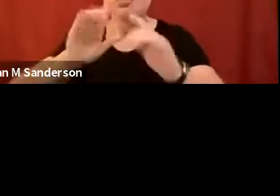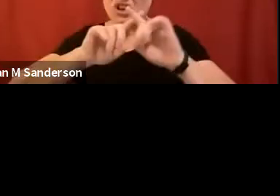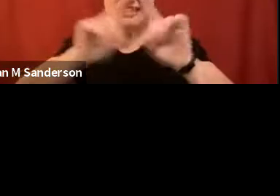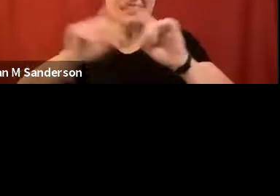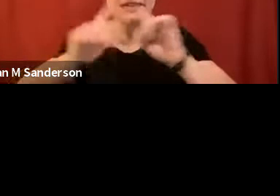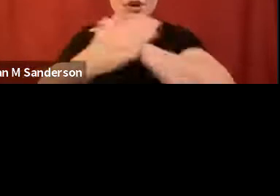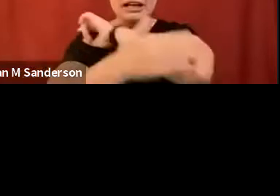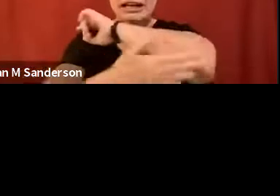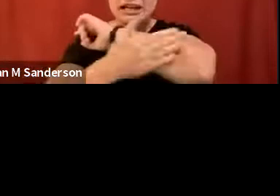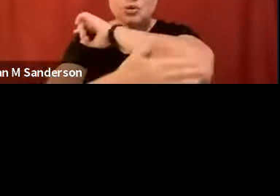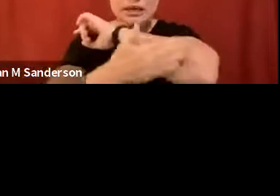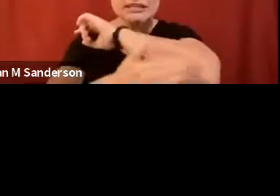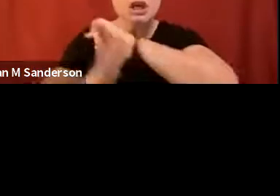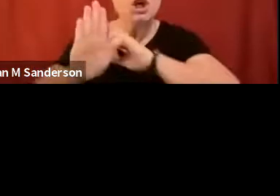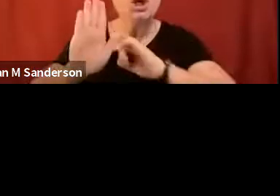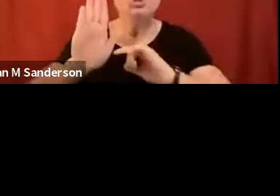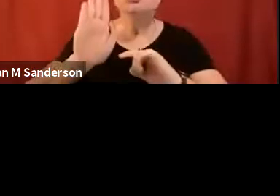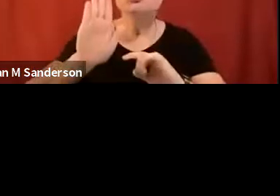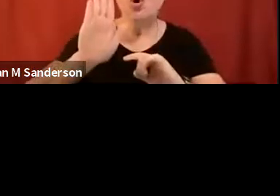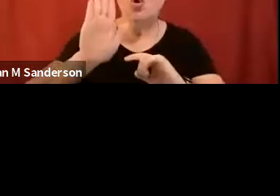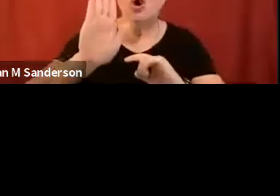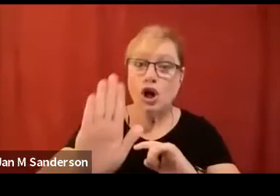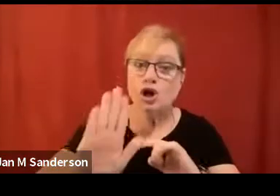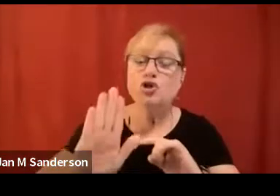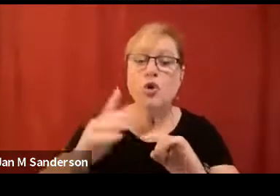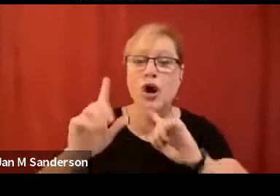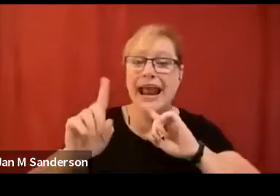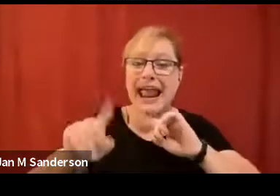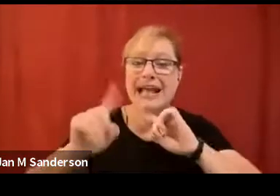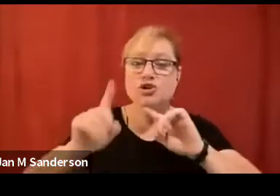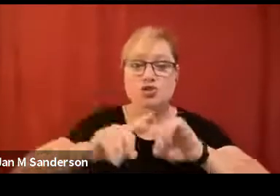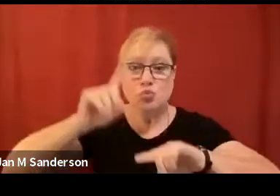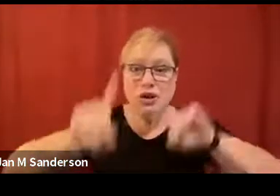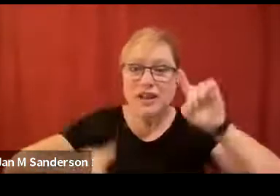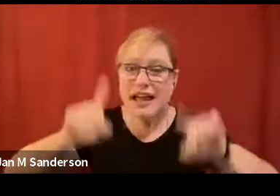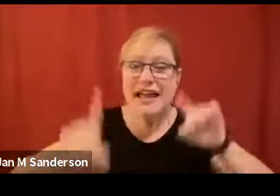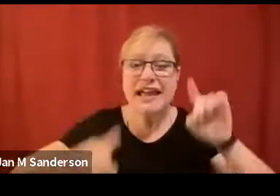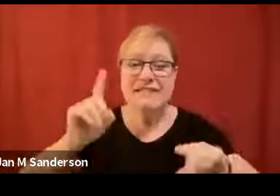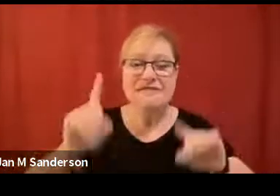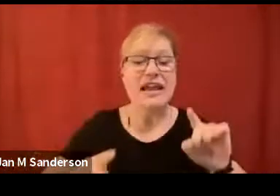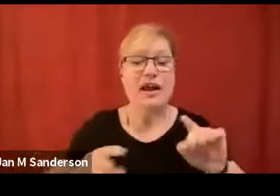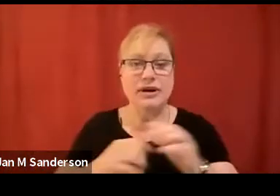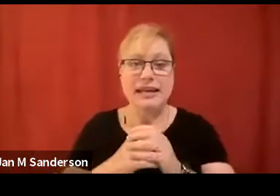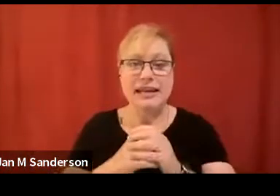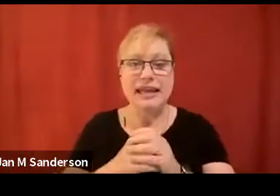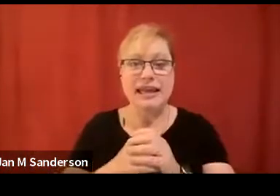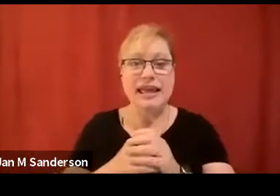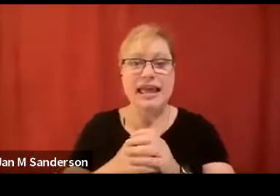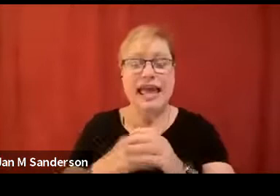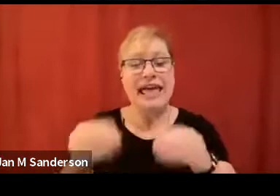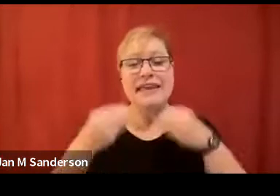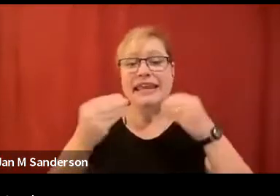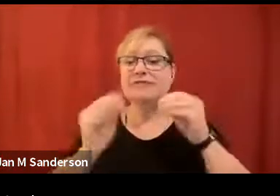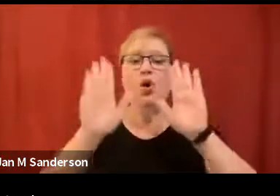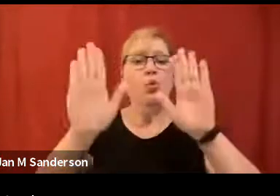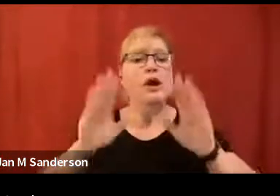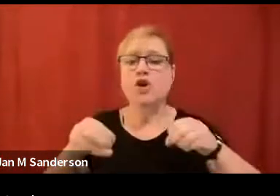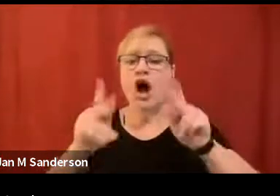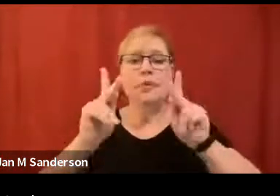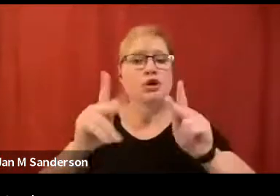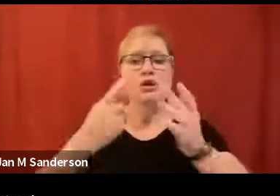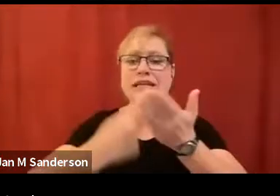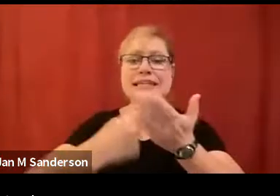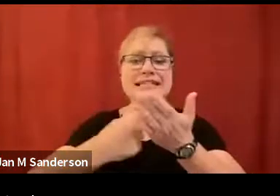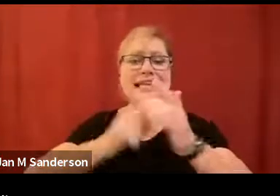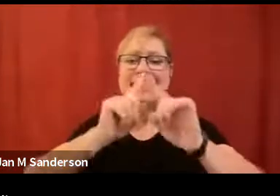will also vary in scale from the local to the global, which I think provides us a wonderful opportunity to talk about these issues